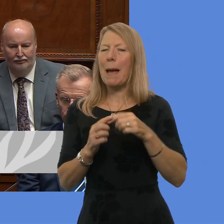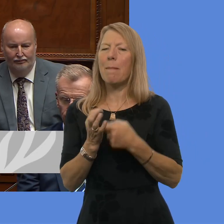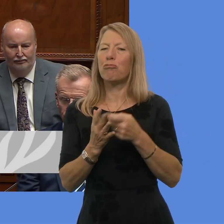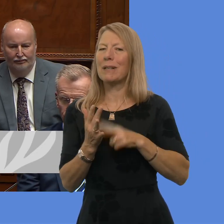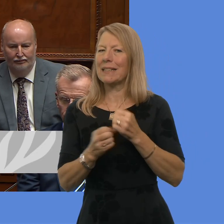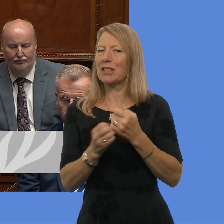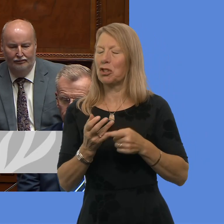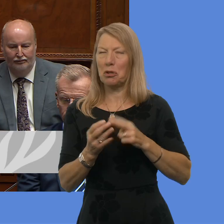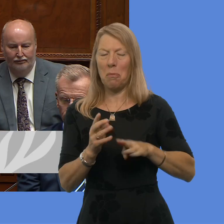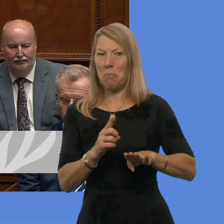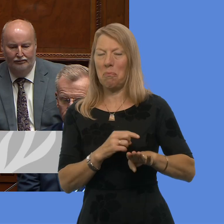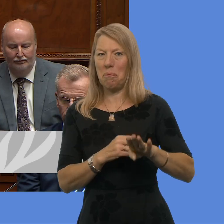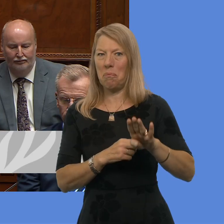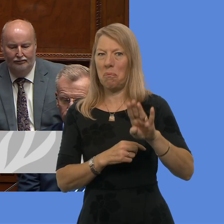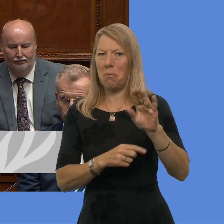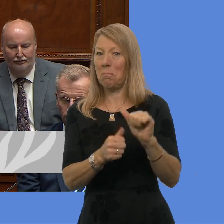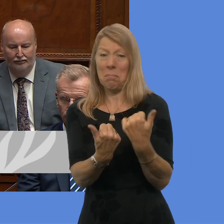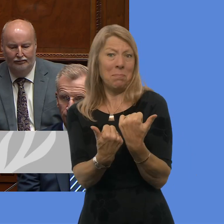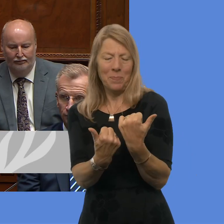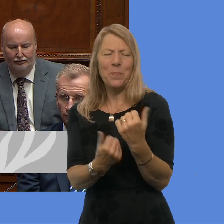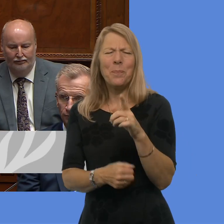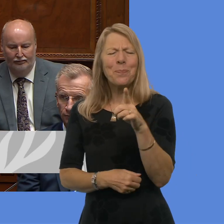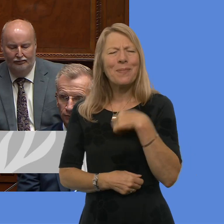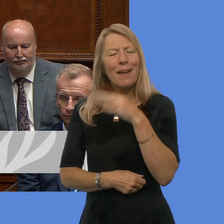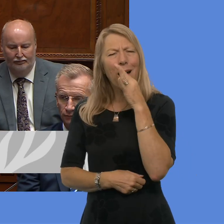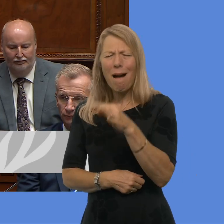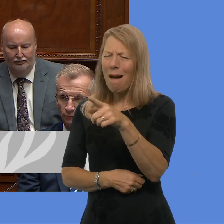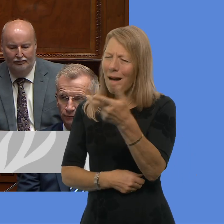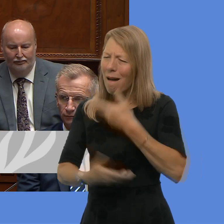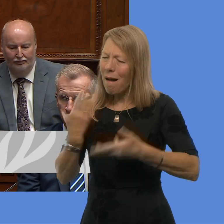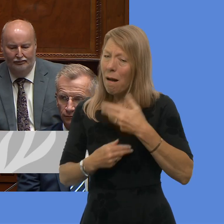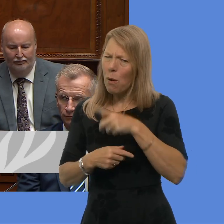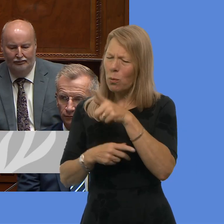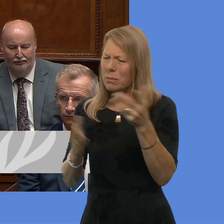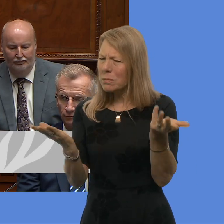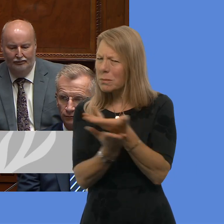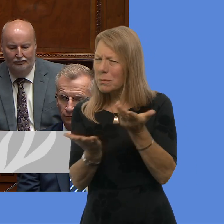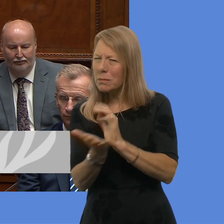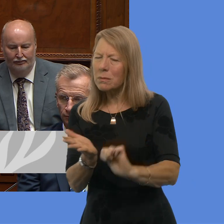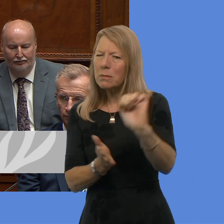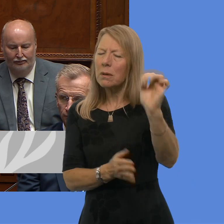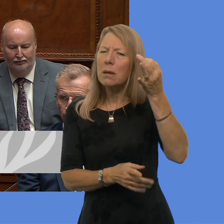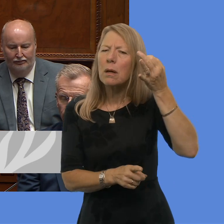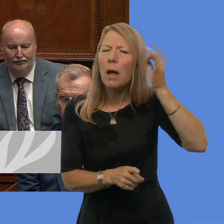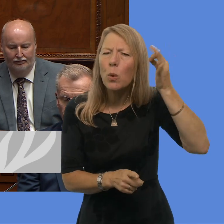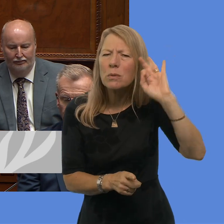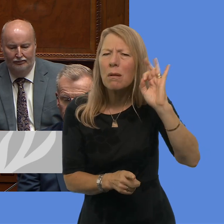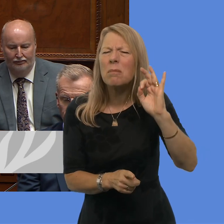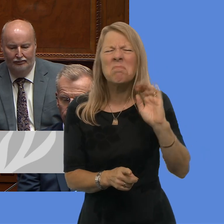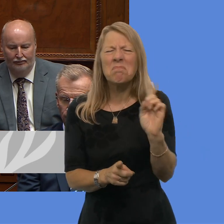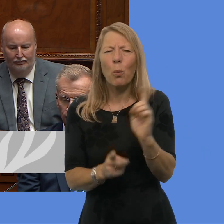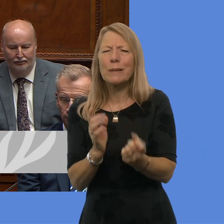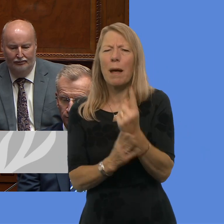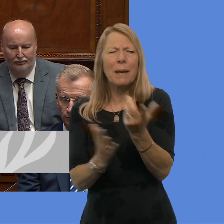in terms of discussions with the Council and the potential transfer of Aberdeen to the Council, where that is currently at, and what assurances can you receive within